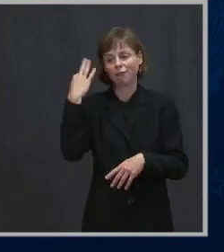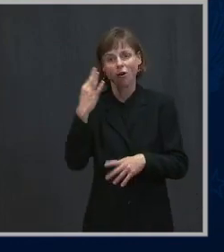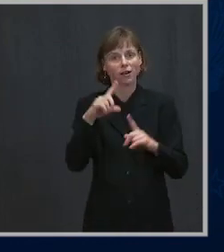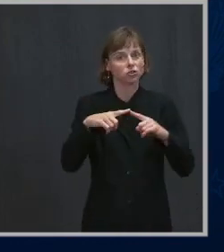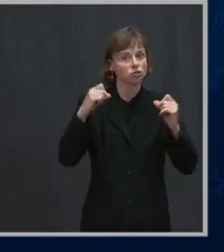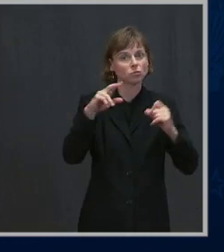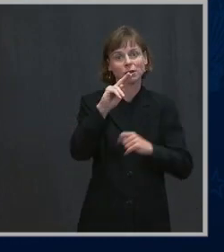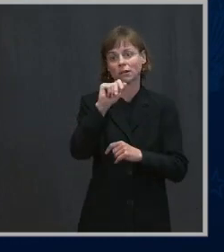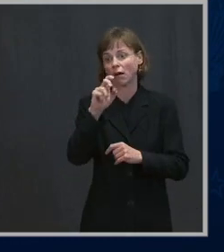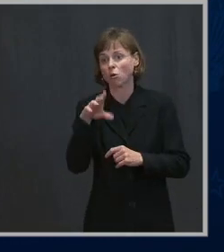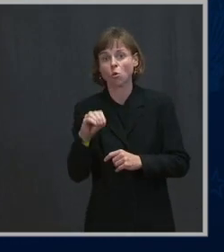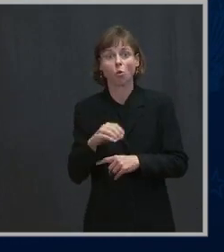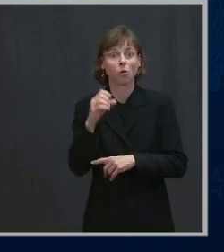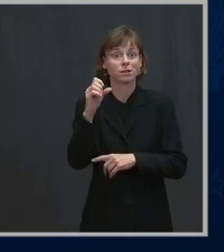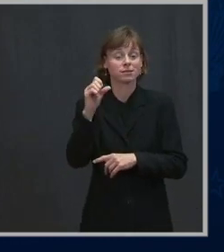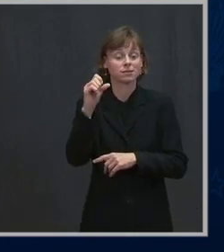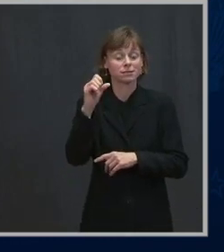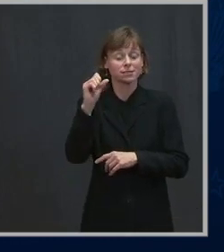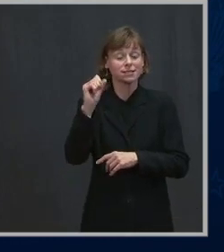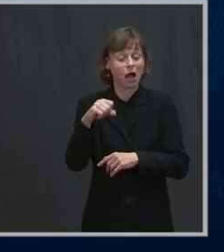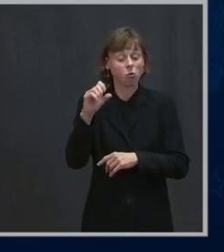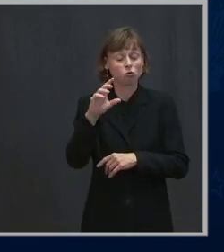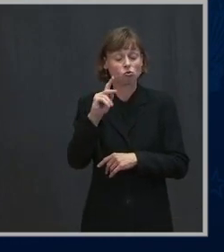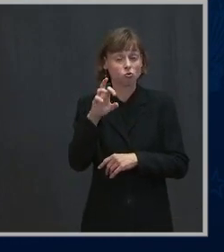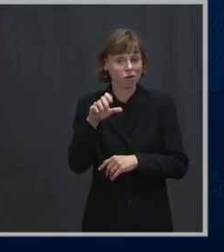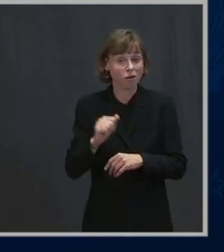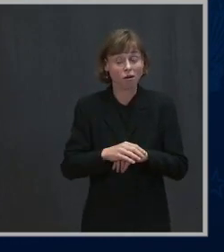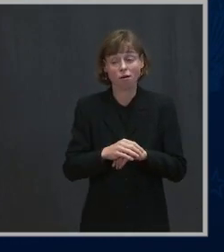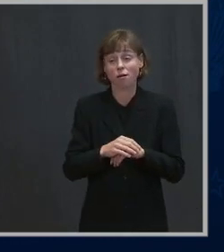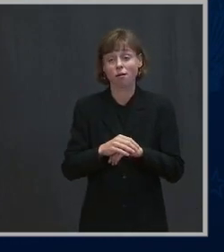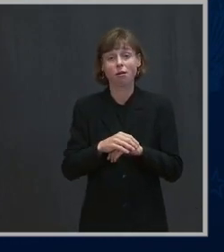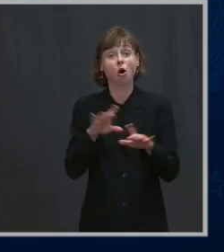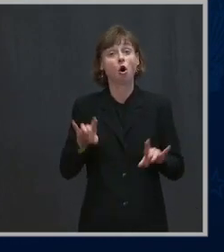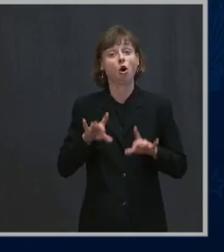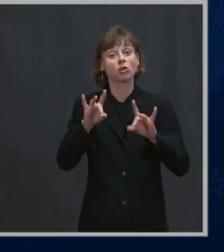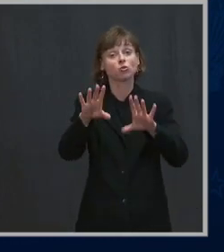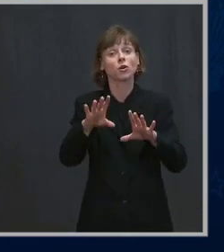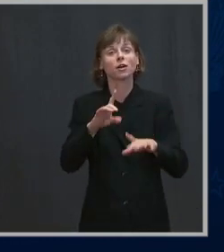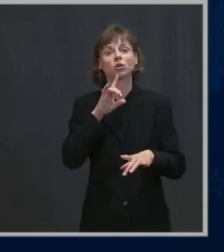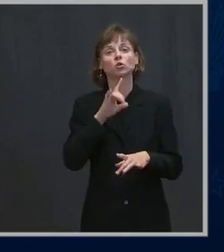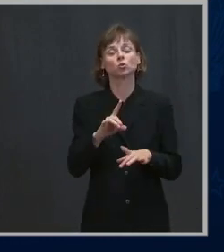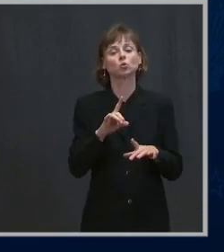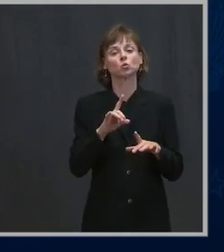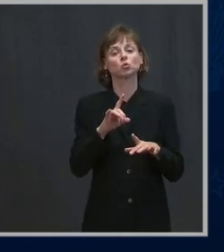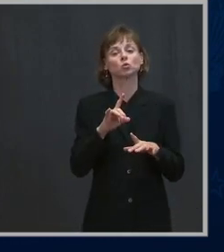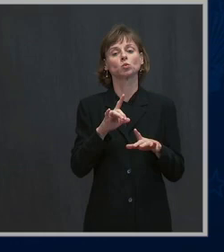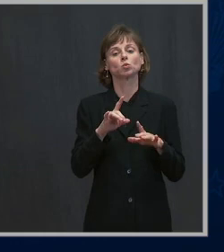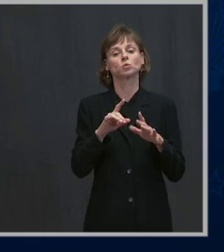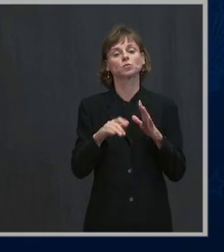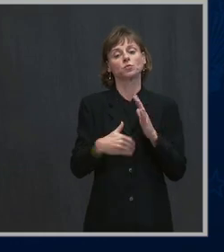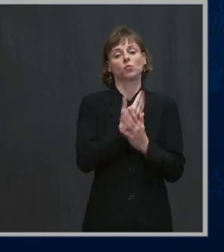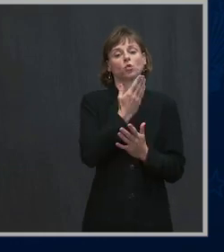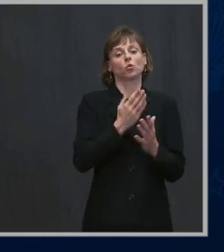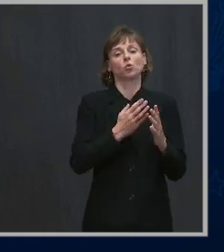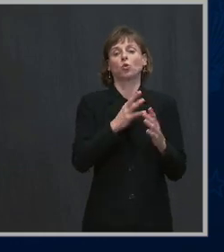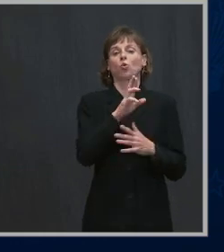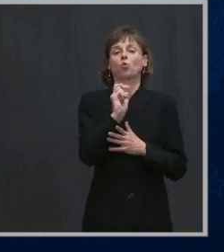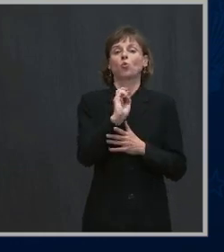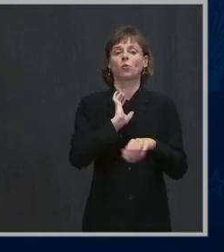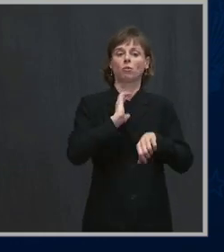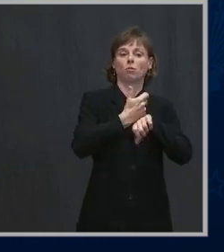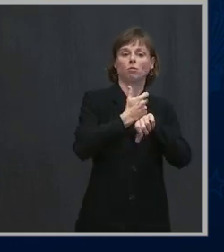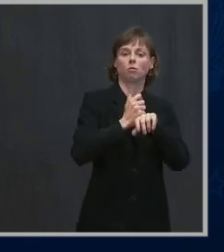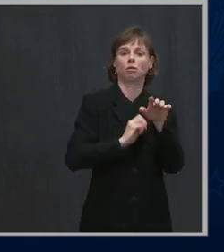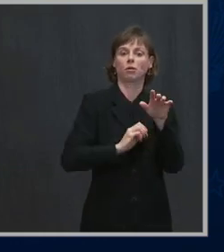australia to being refused the habits of cooperation and